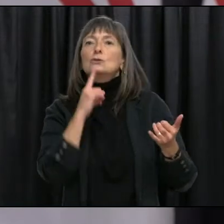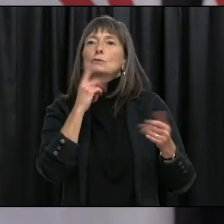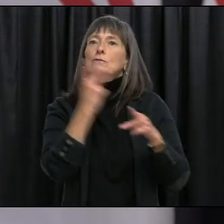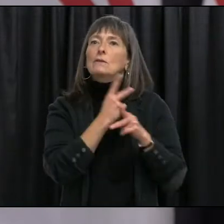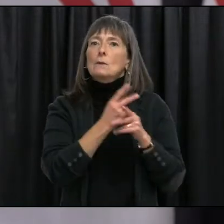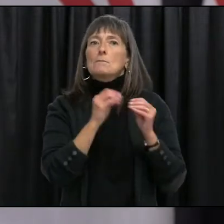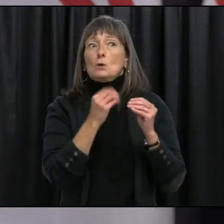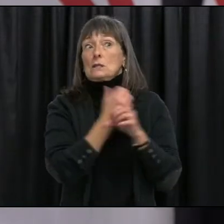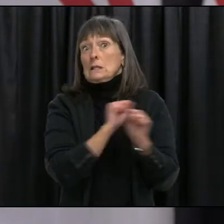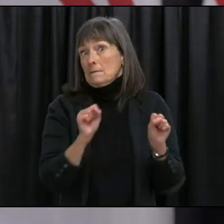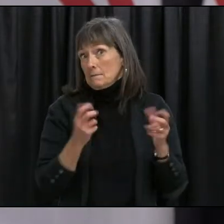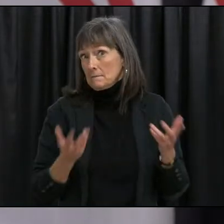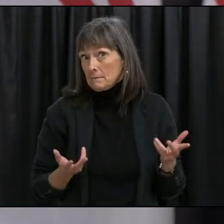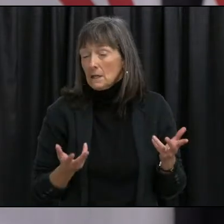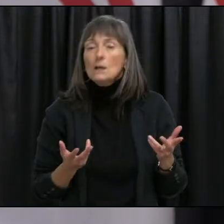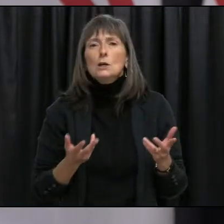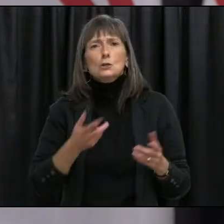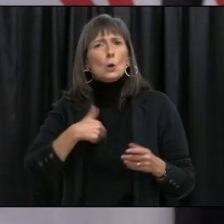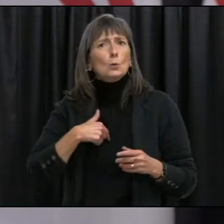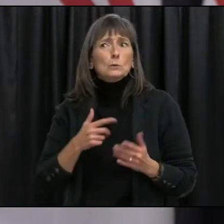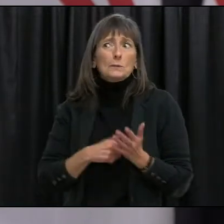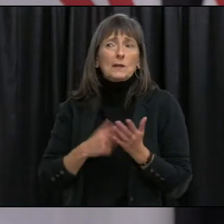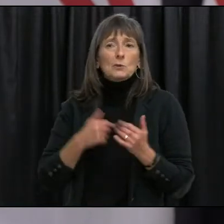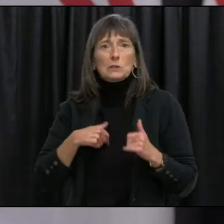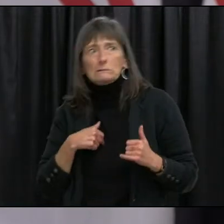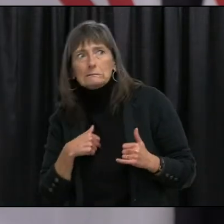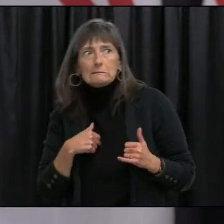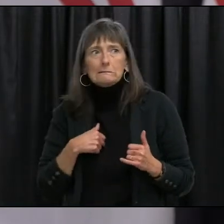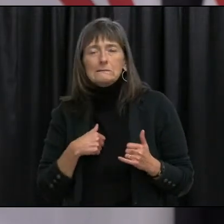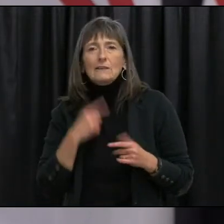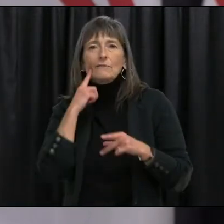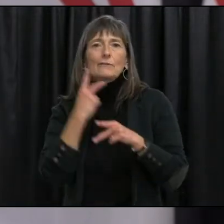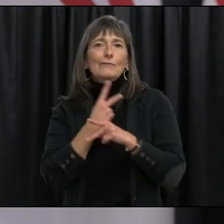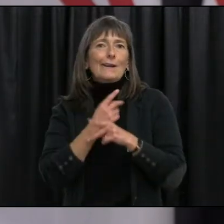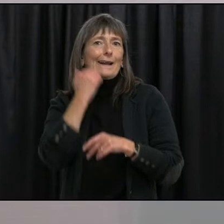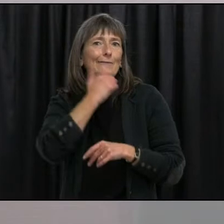level, almost on a day-to-day basis sometimes.